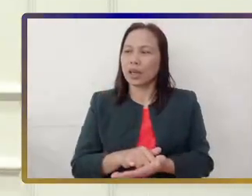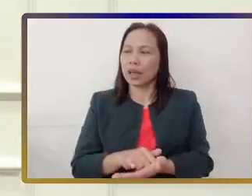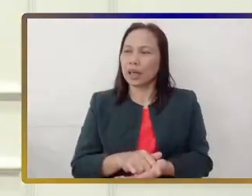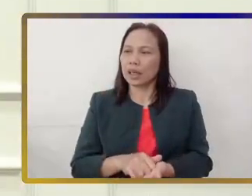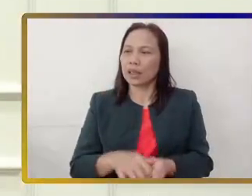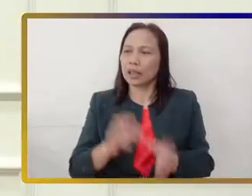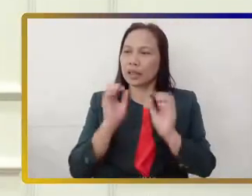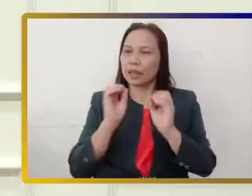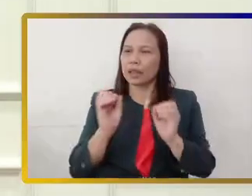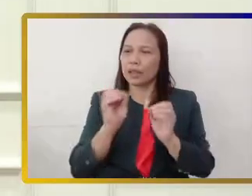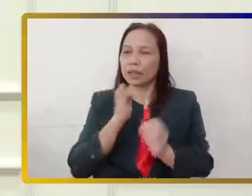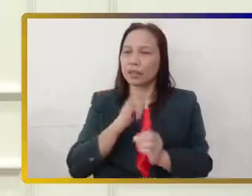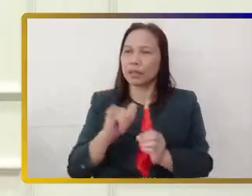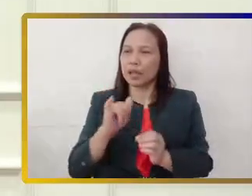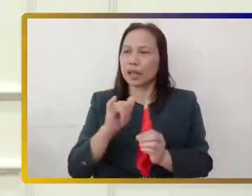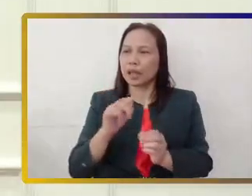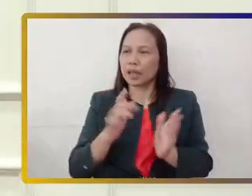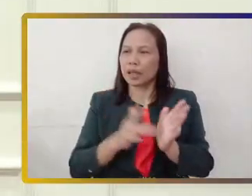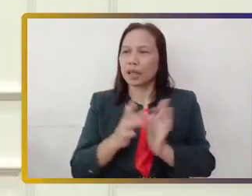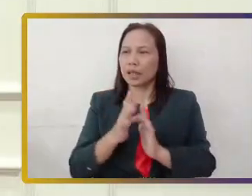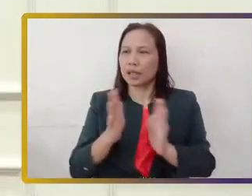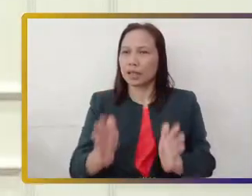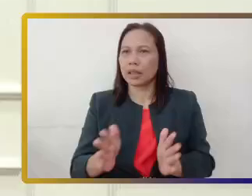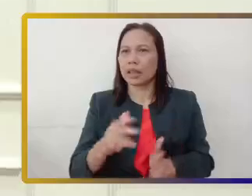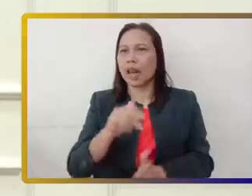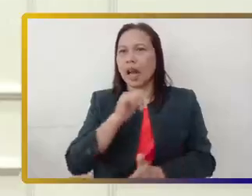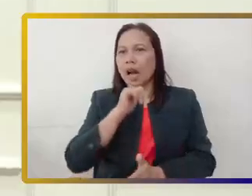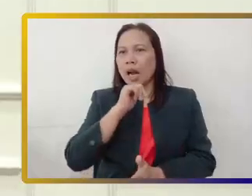number and not after